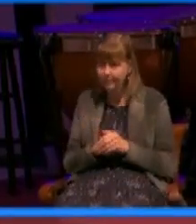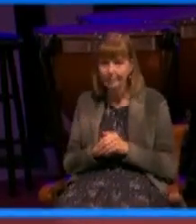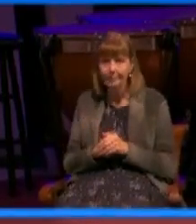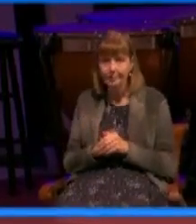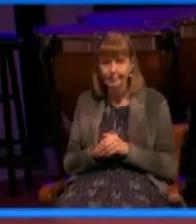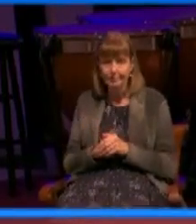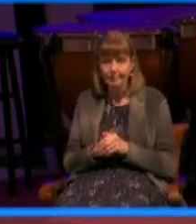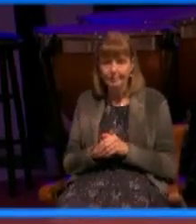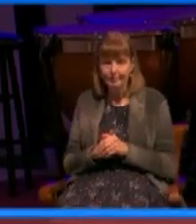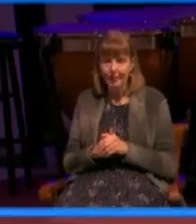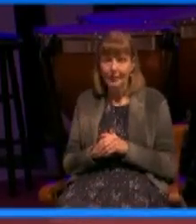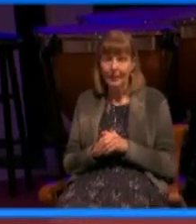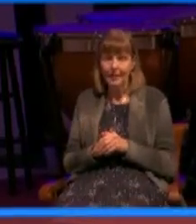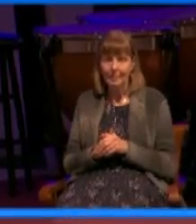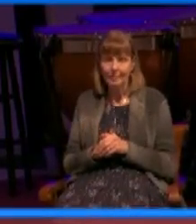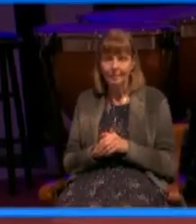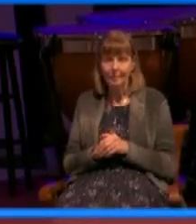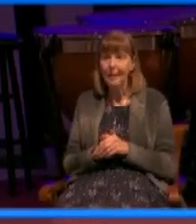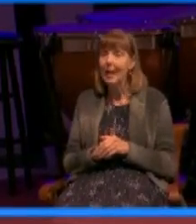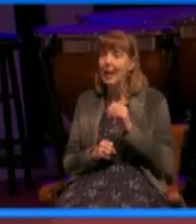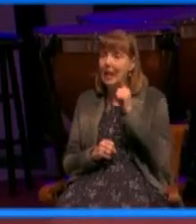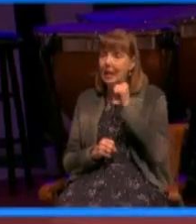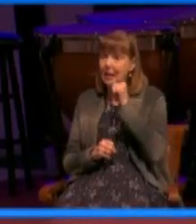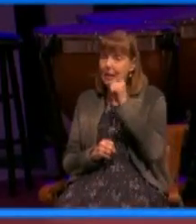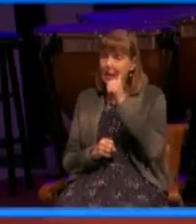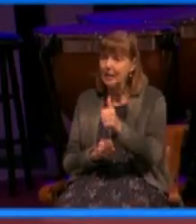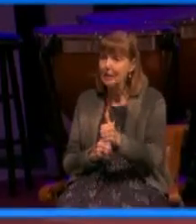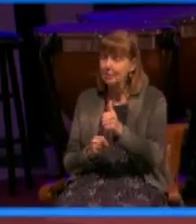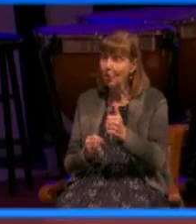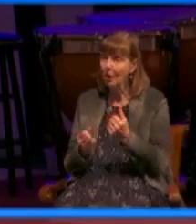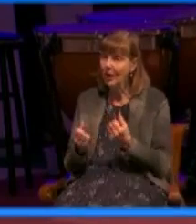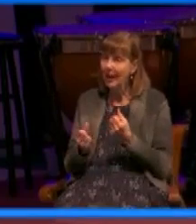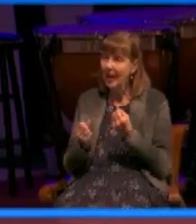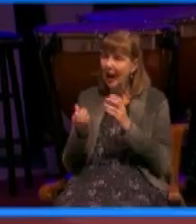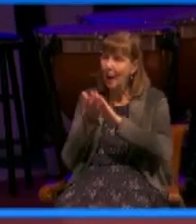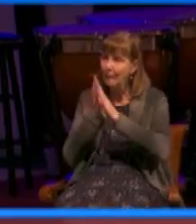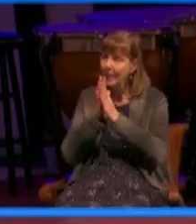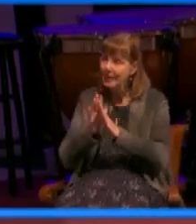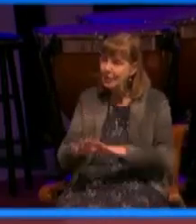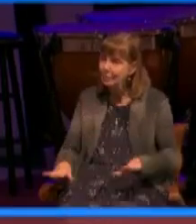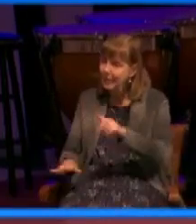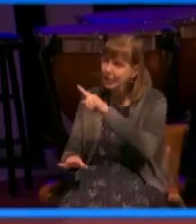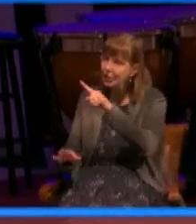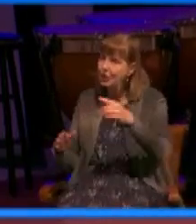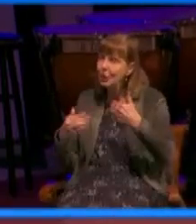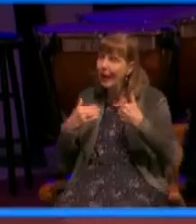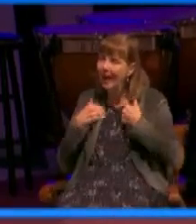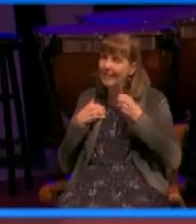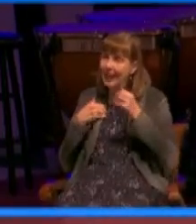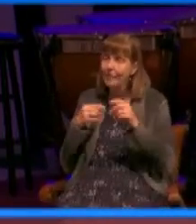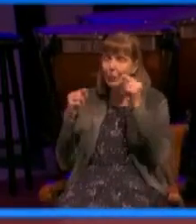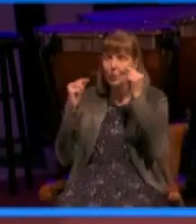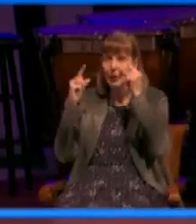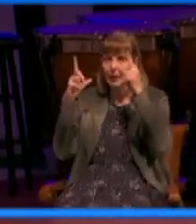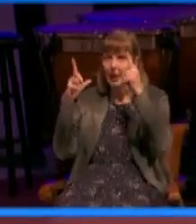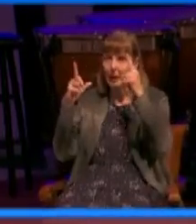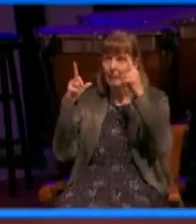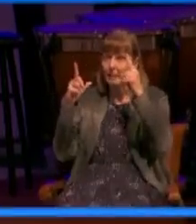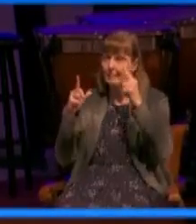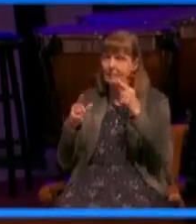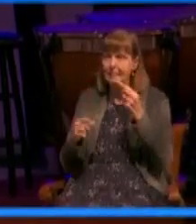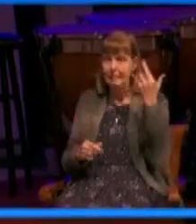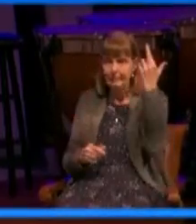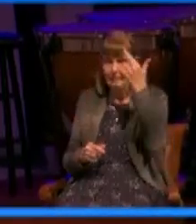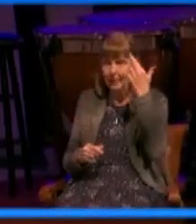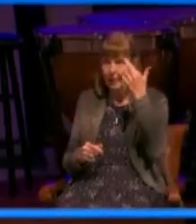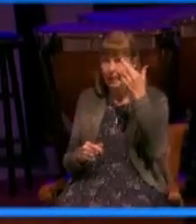How much peace would you have tomorrow if you woke up remembering that God fulfills every promise he gives? How much worry and fret would be